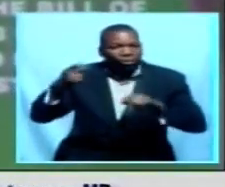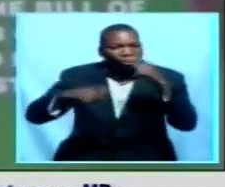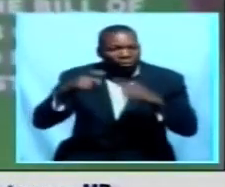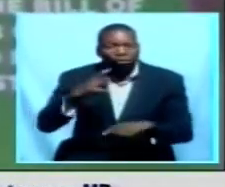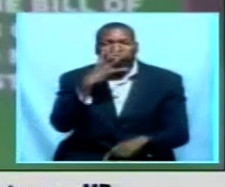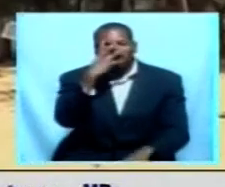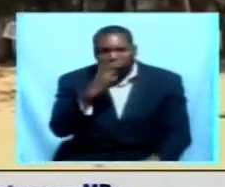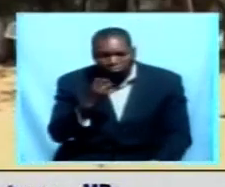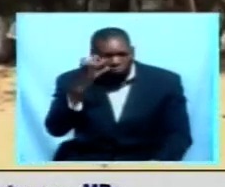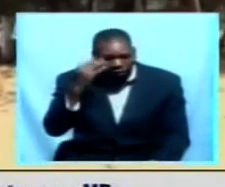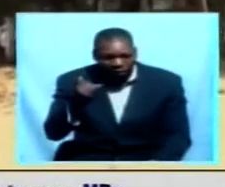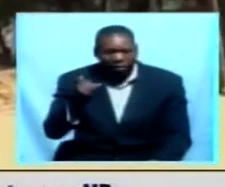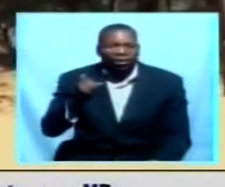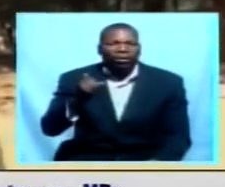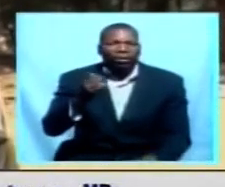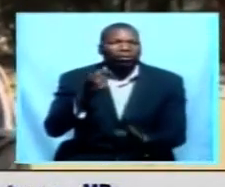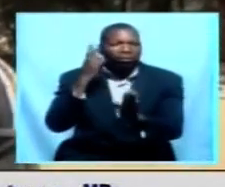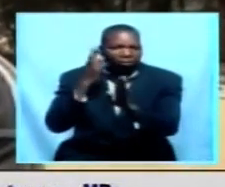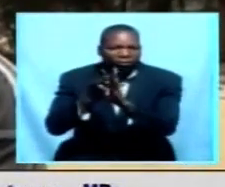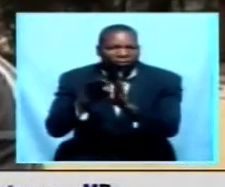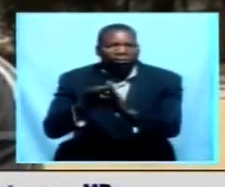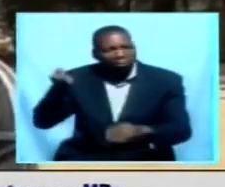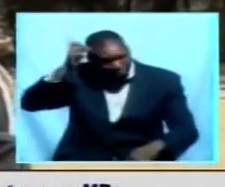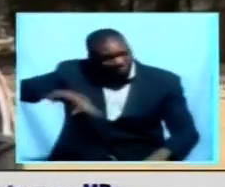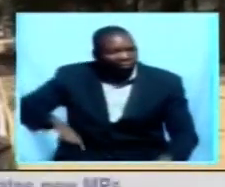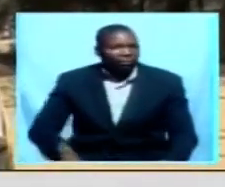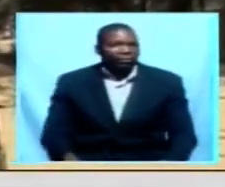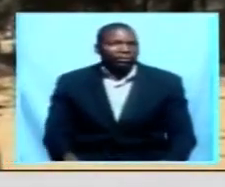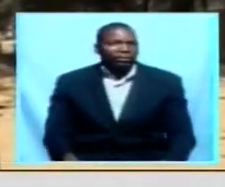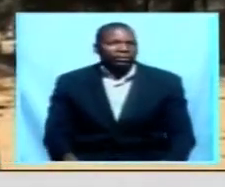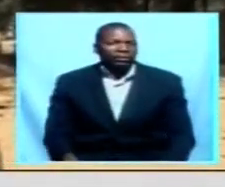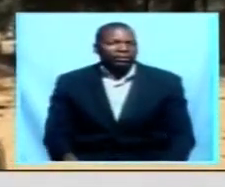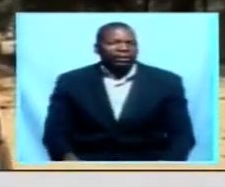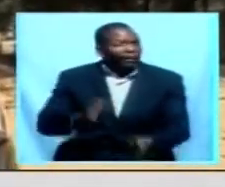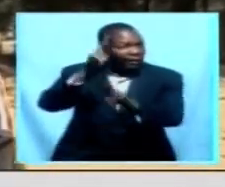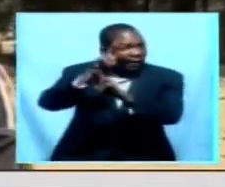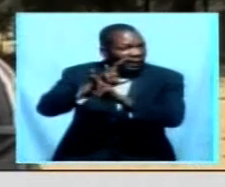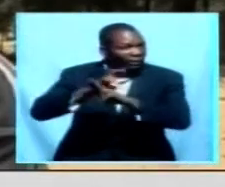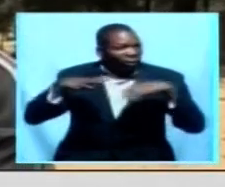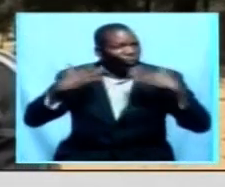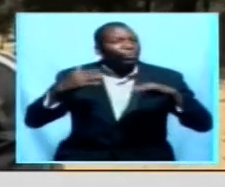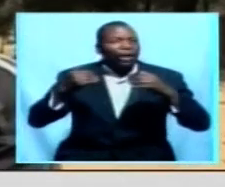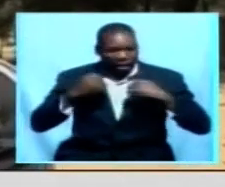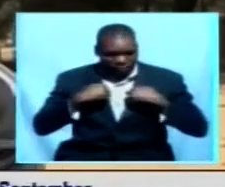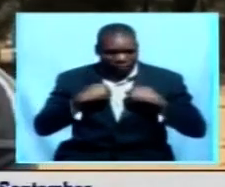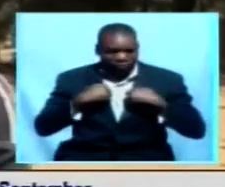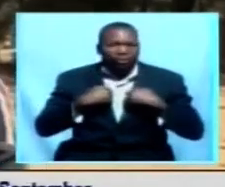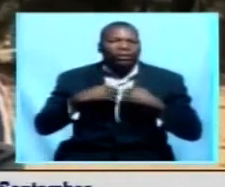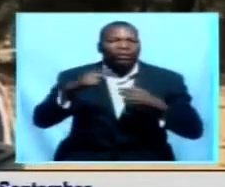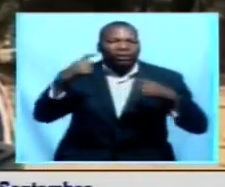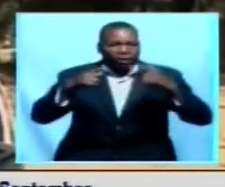failed referendum. For sure, it had the main rights that were favoring persons living with disabilities.